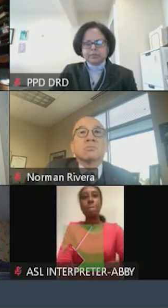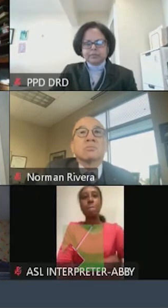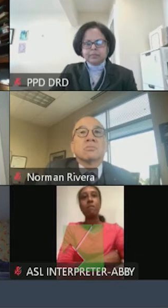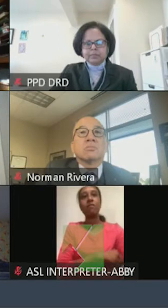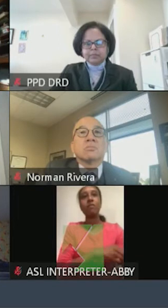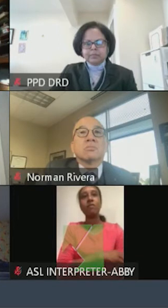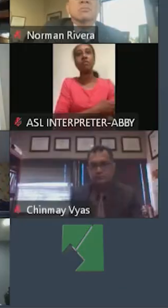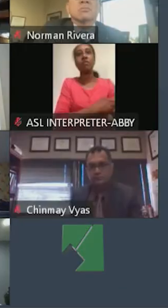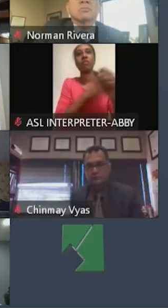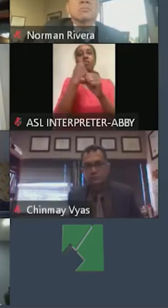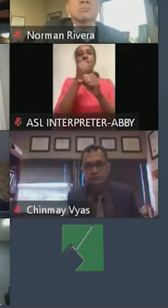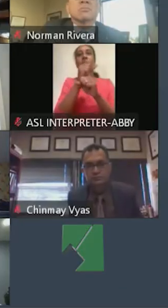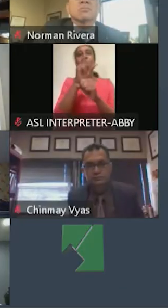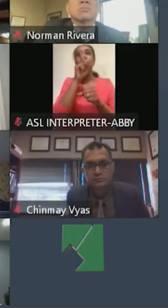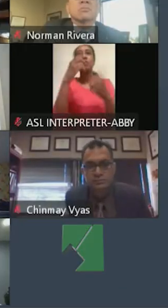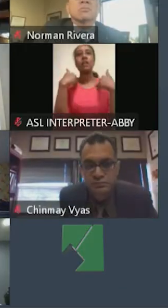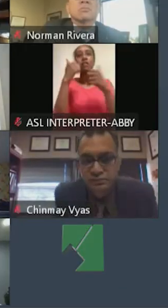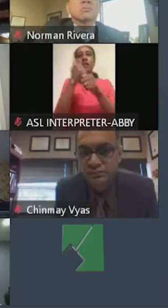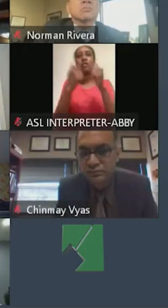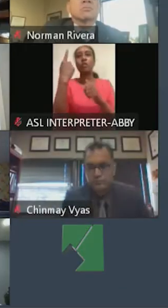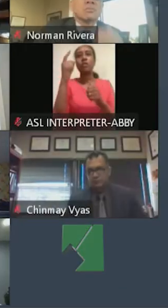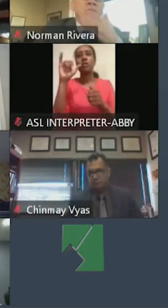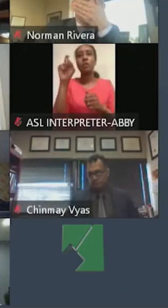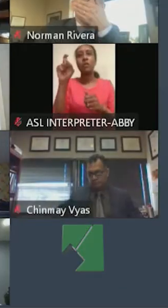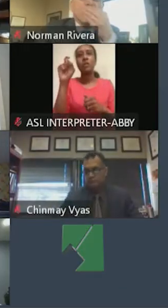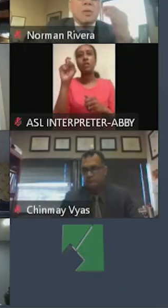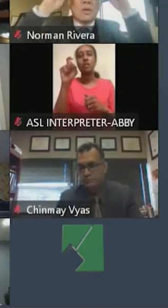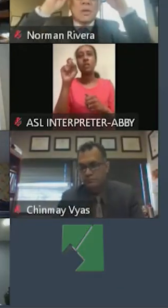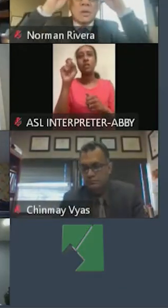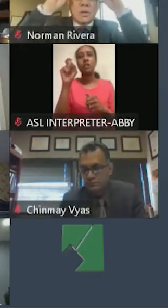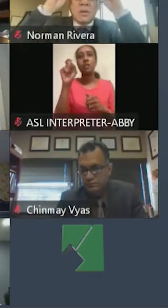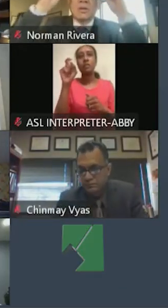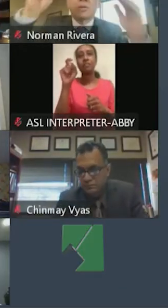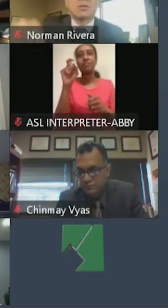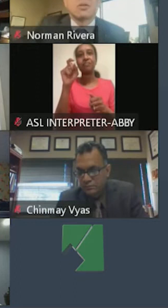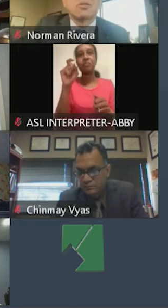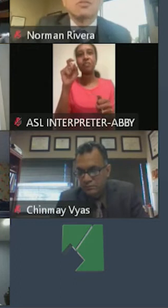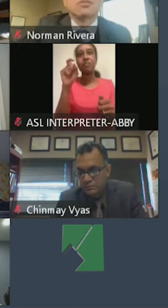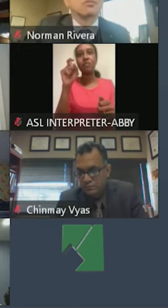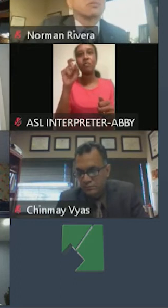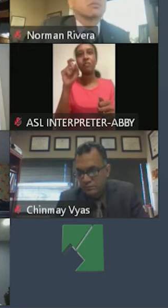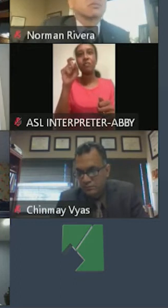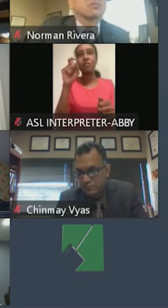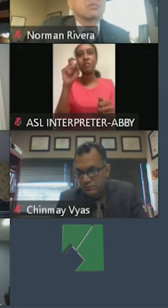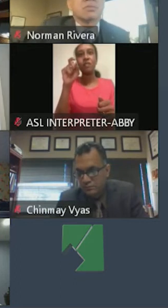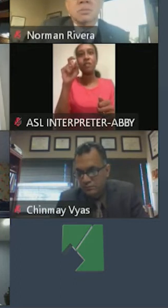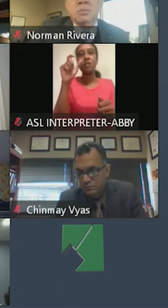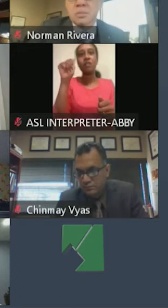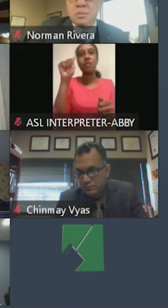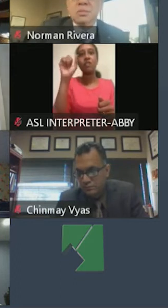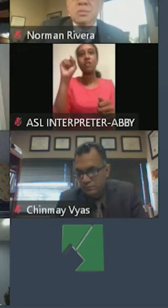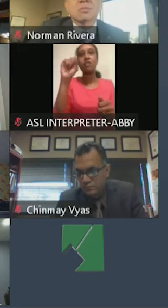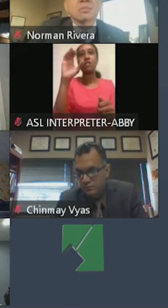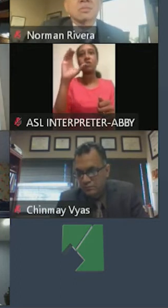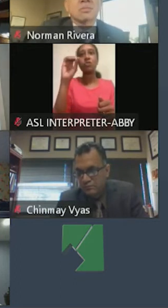Let me make sure we have everyone that we need. Ms. Gupta. Yes, Madam Chair. Present. Wonderful.